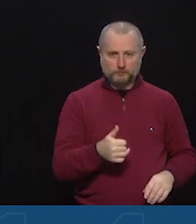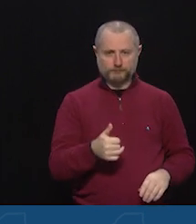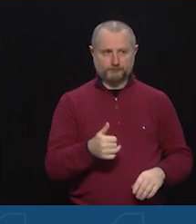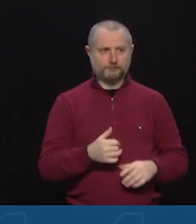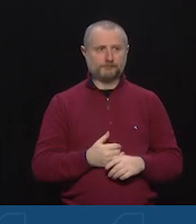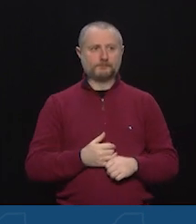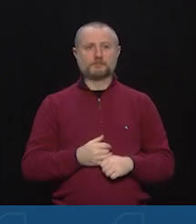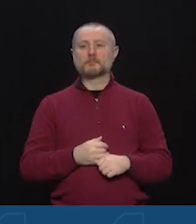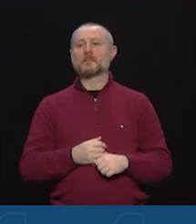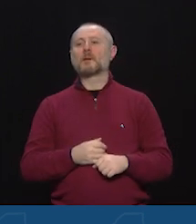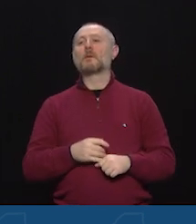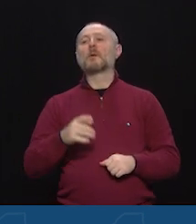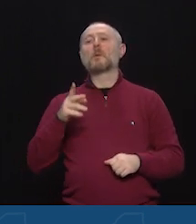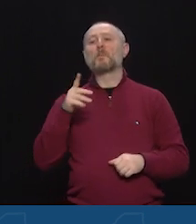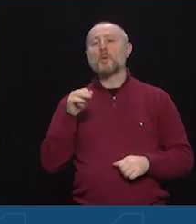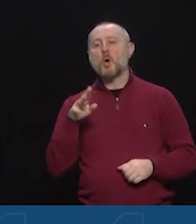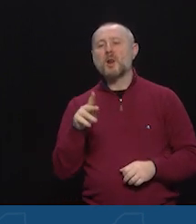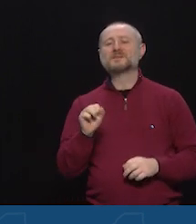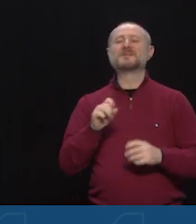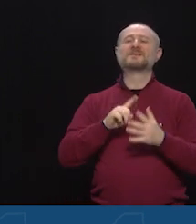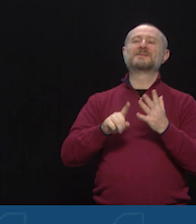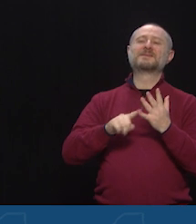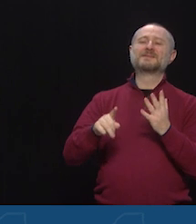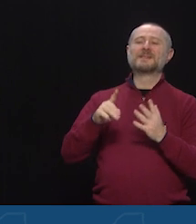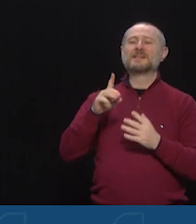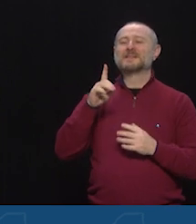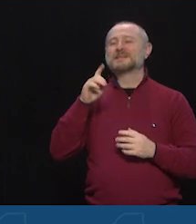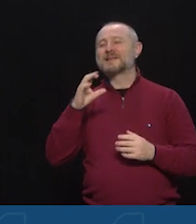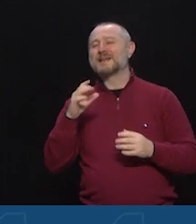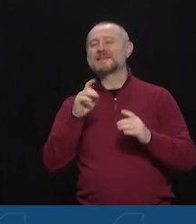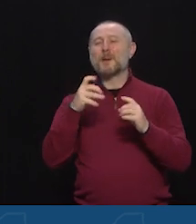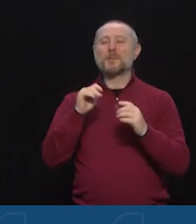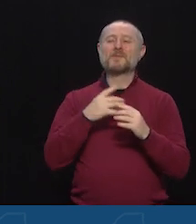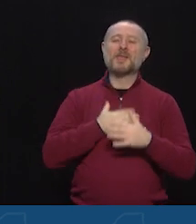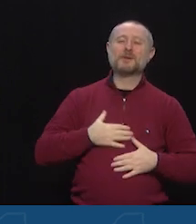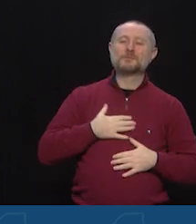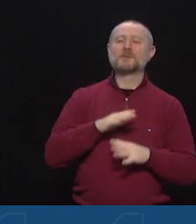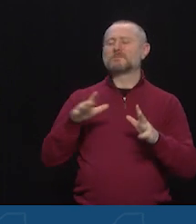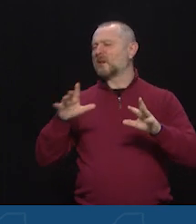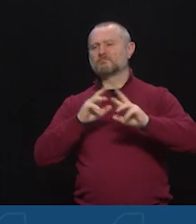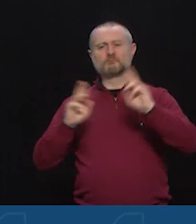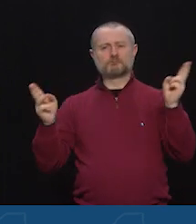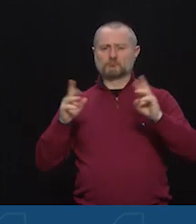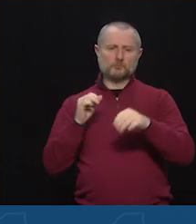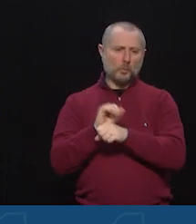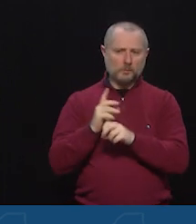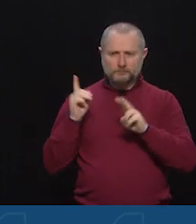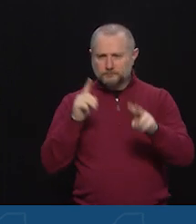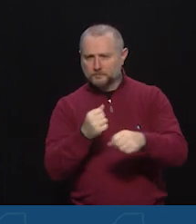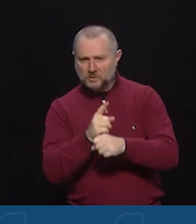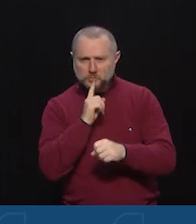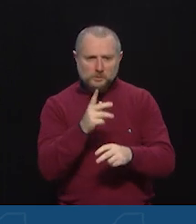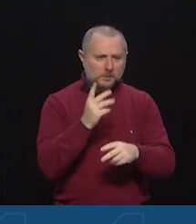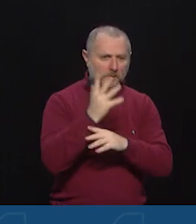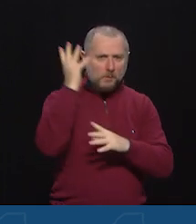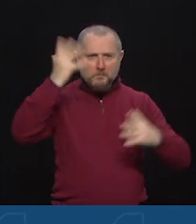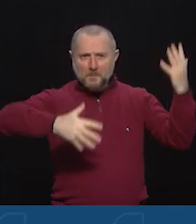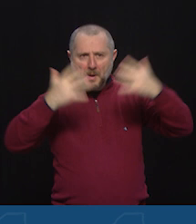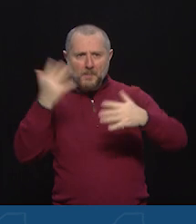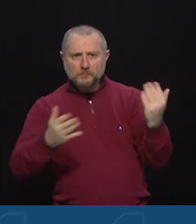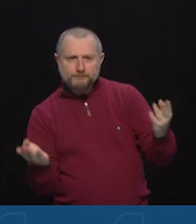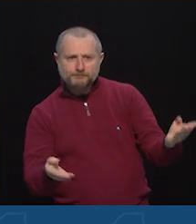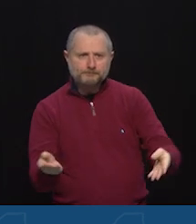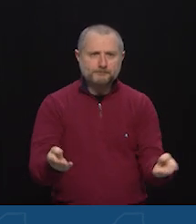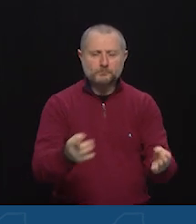and our DEC teams have cut and toss crews ready to go in the event of downed trees. Port Authority is expected